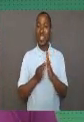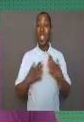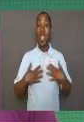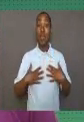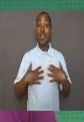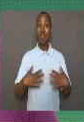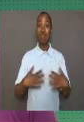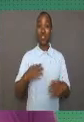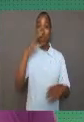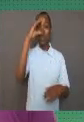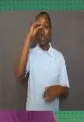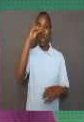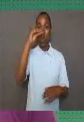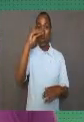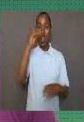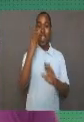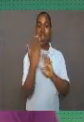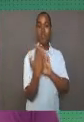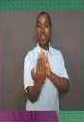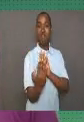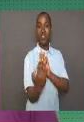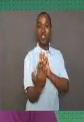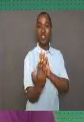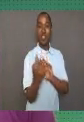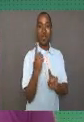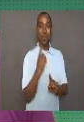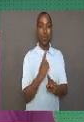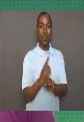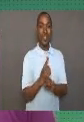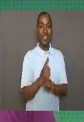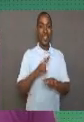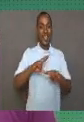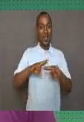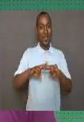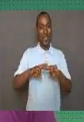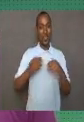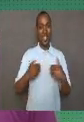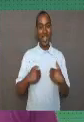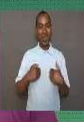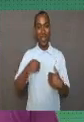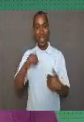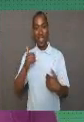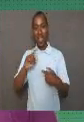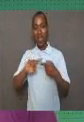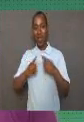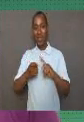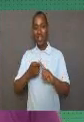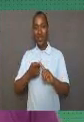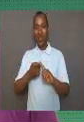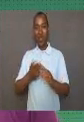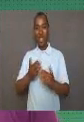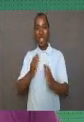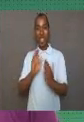breather should sit quietly while their partner watches them and